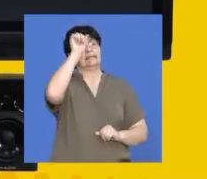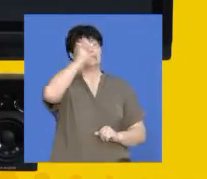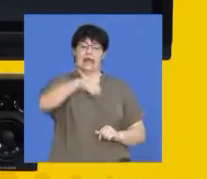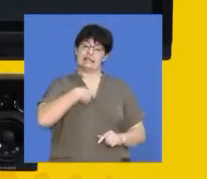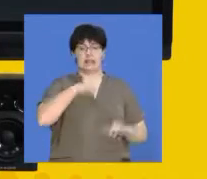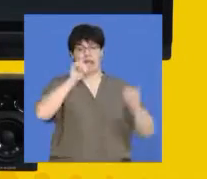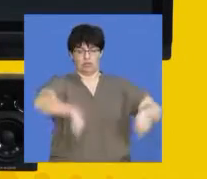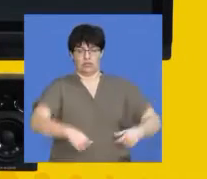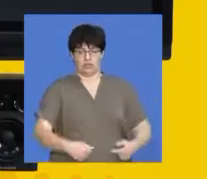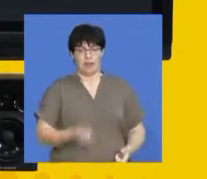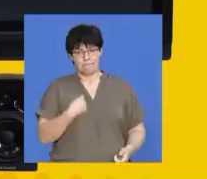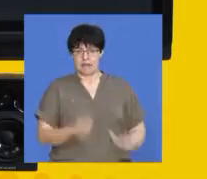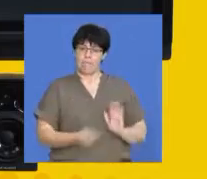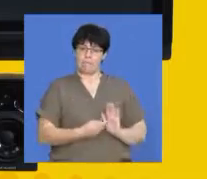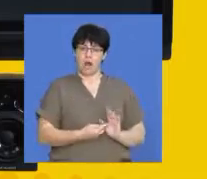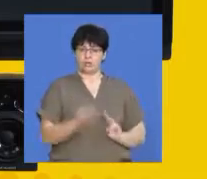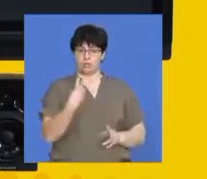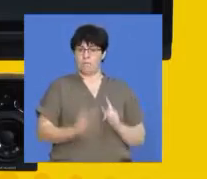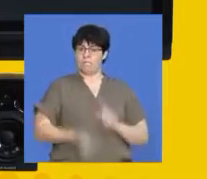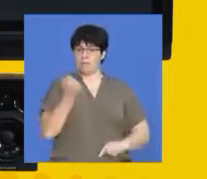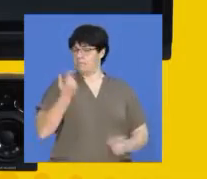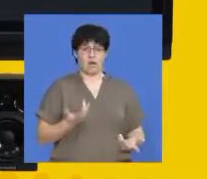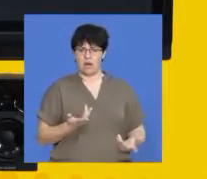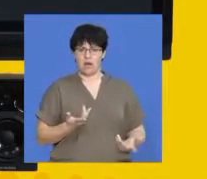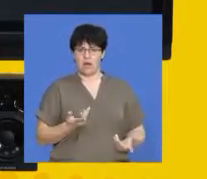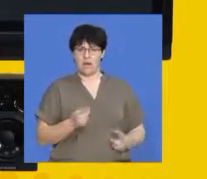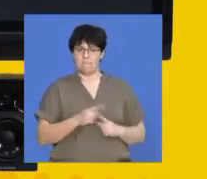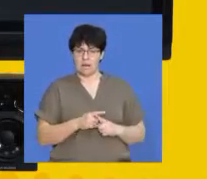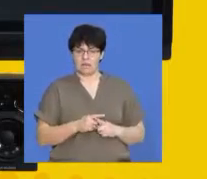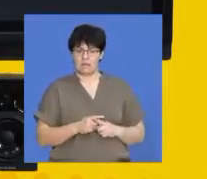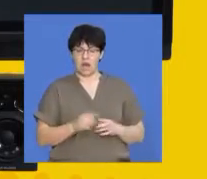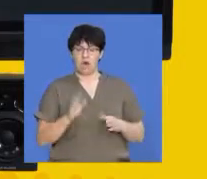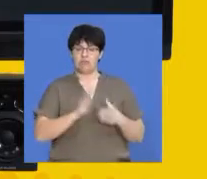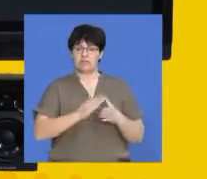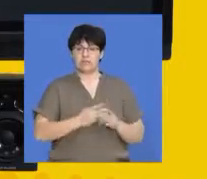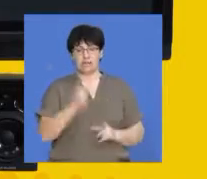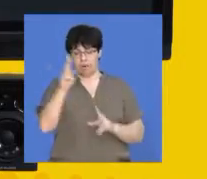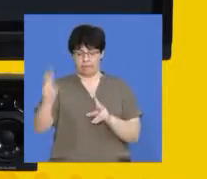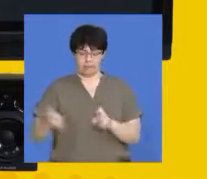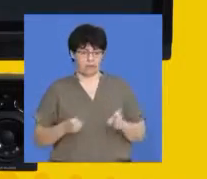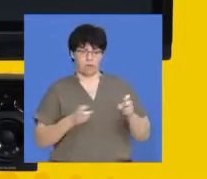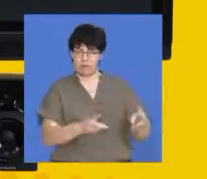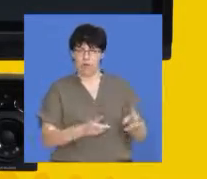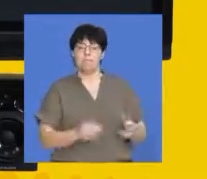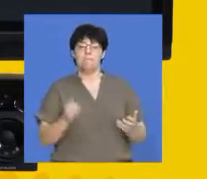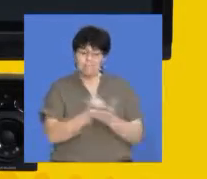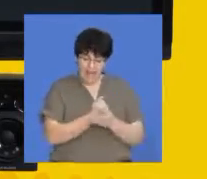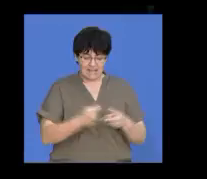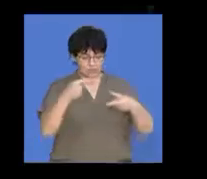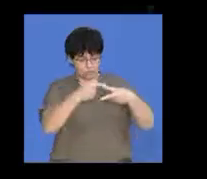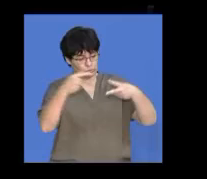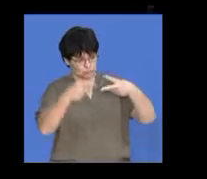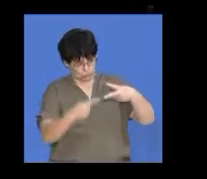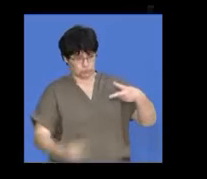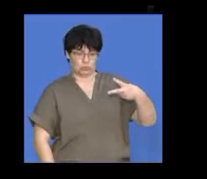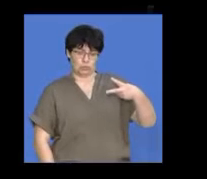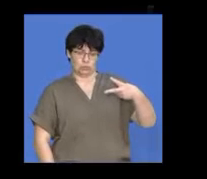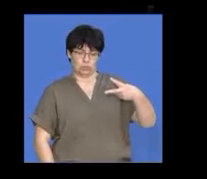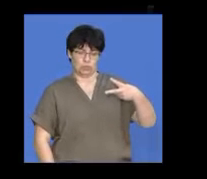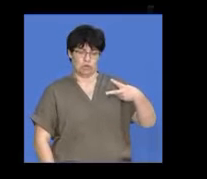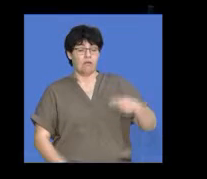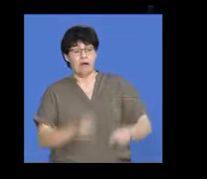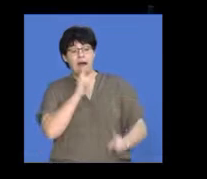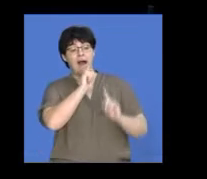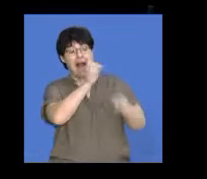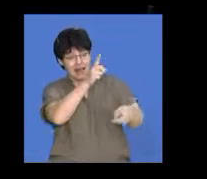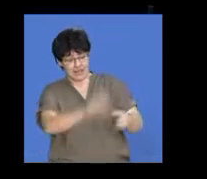and think you're going to get your 2 marks there, and then only give 1 reason. You have to give 2 reasons. It says there, support your